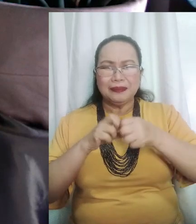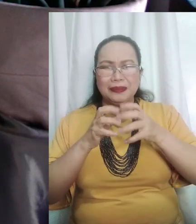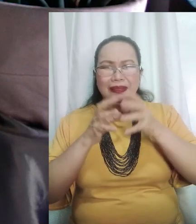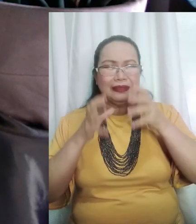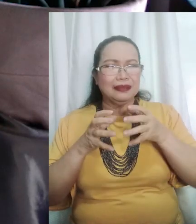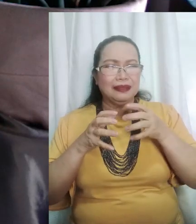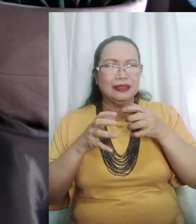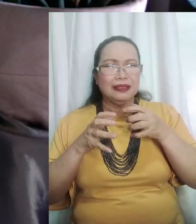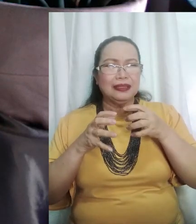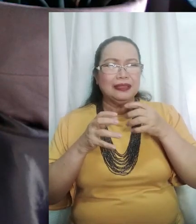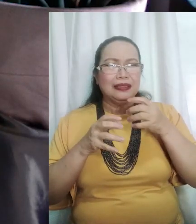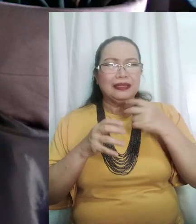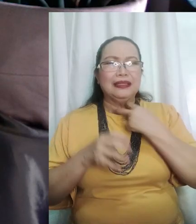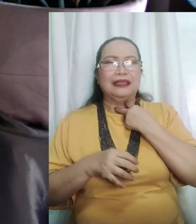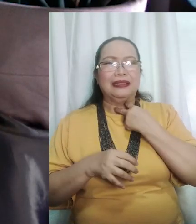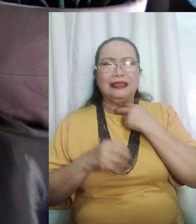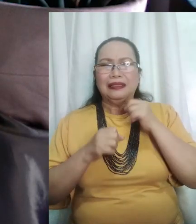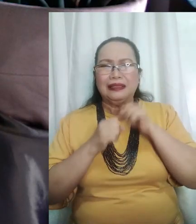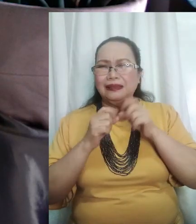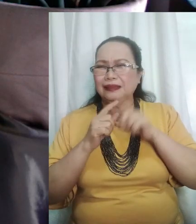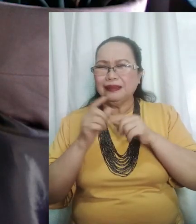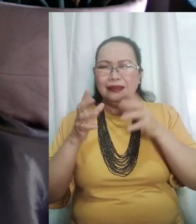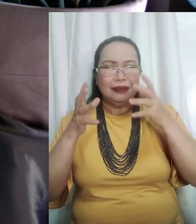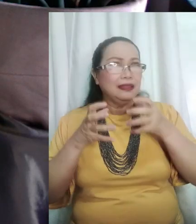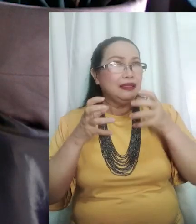cannot unstuck yourself from.